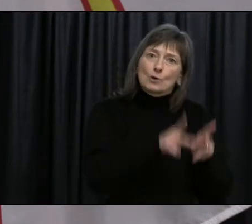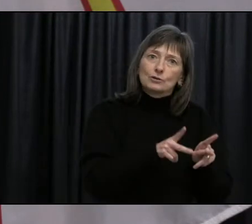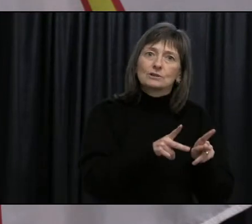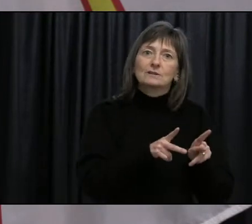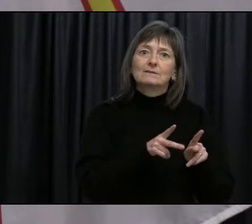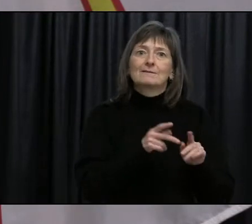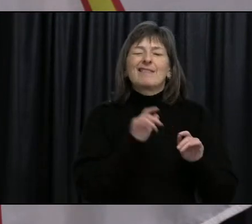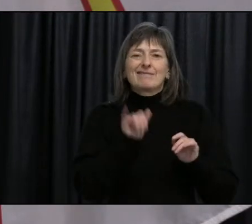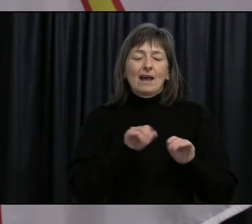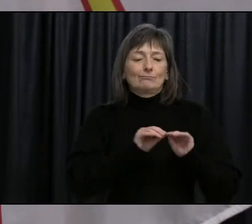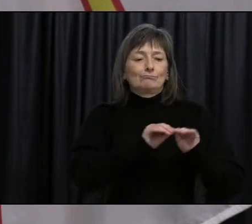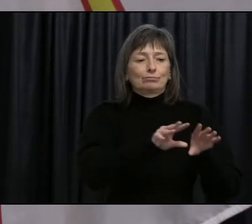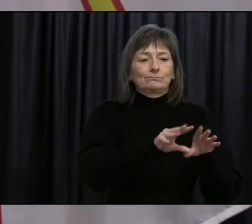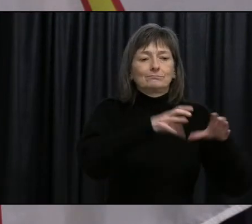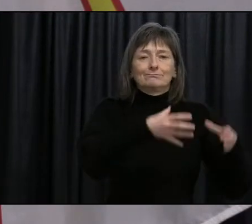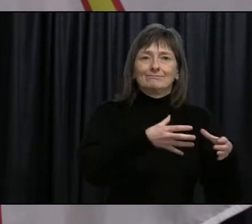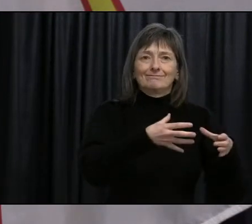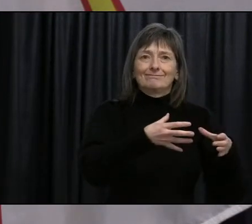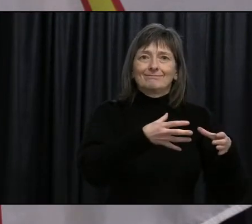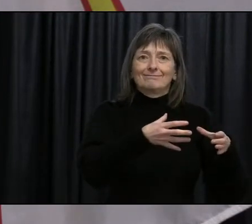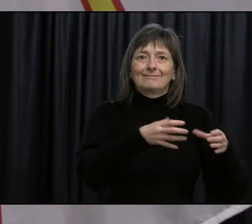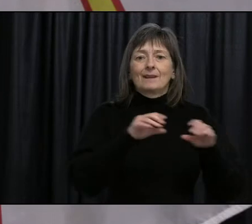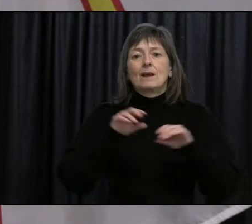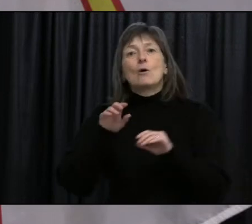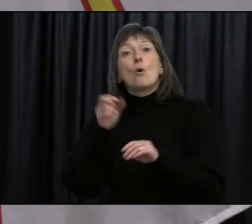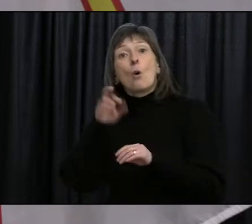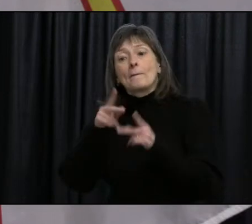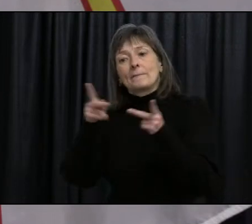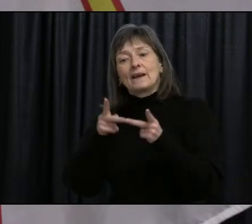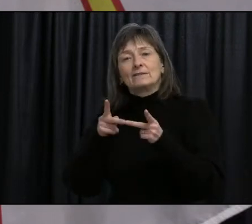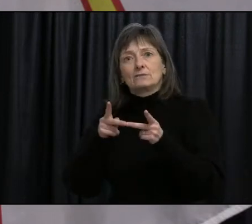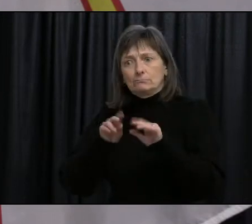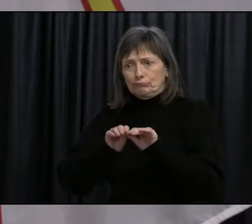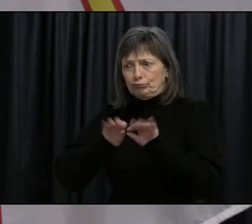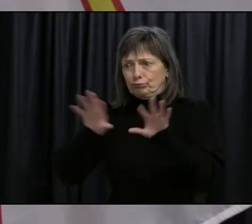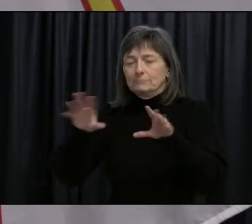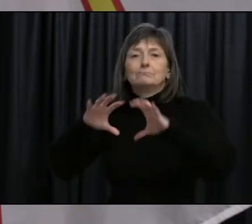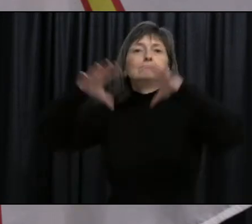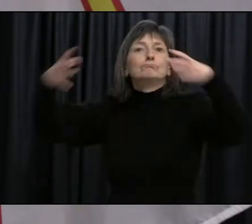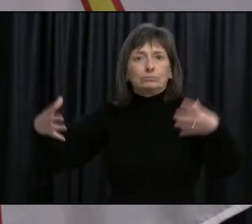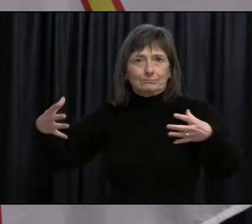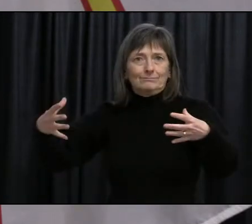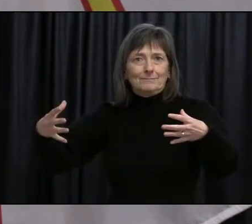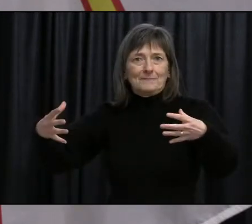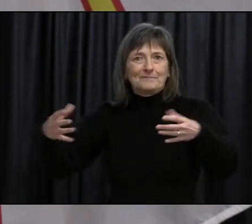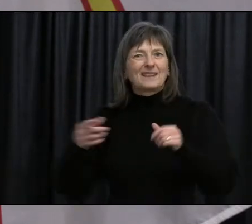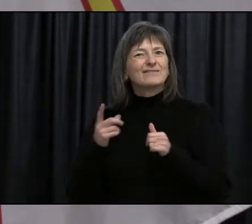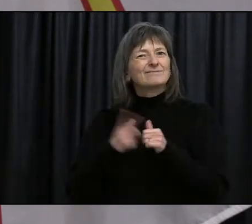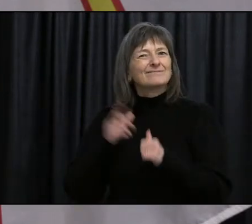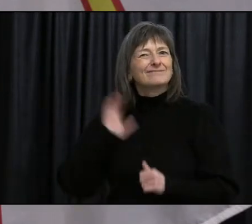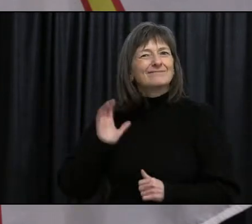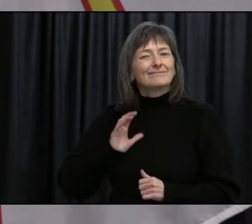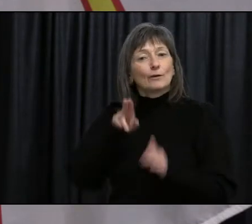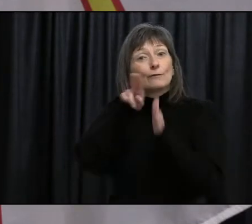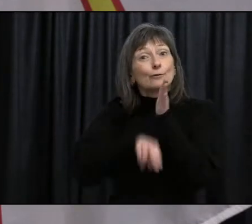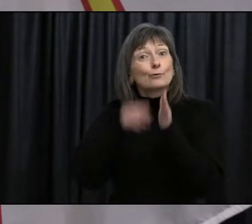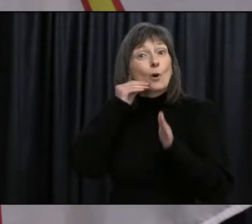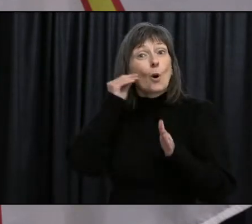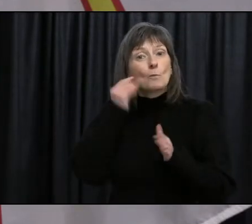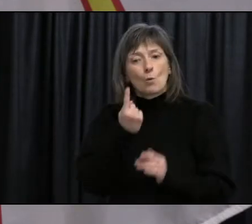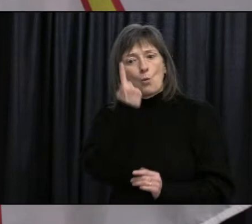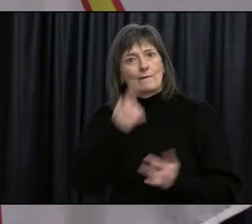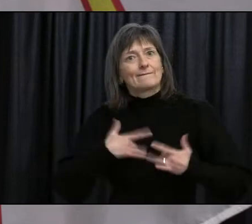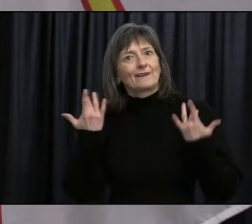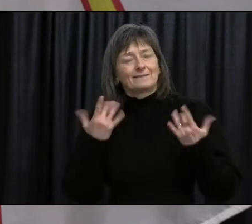the actual situation, but sometimes a cluster can be, as in the beginning when we had the funeral home cluster, where it was all linked to one